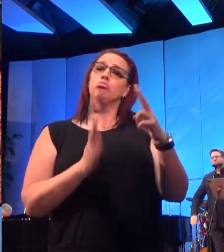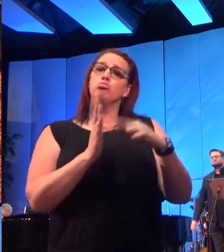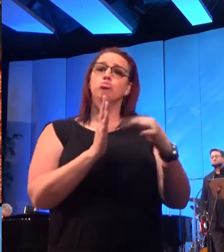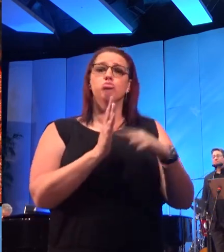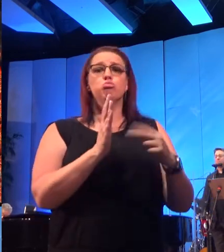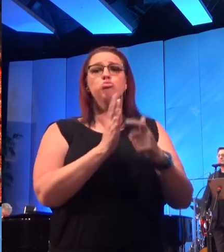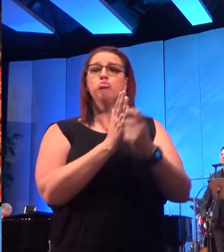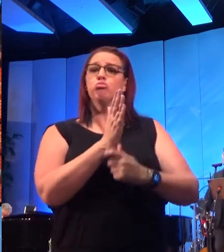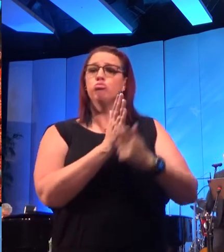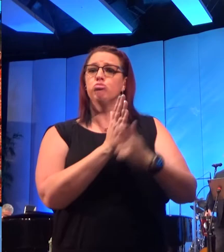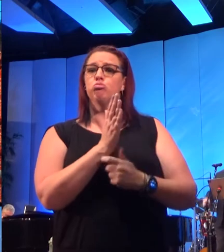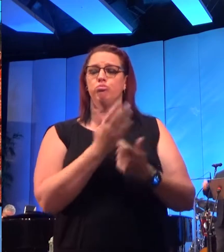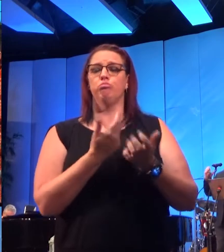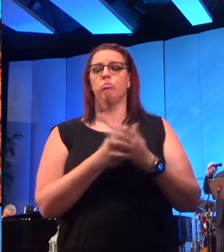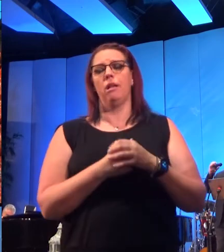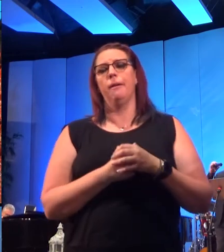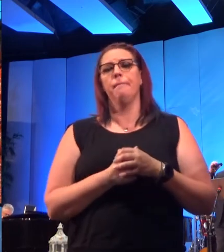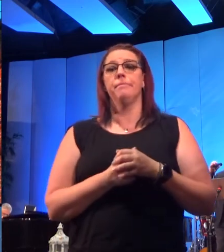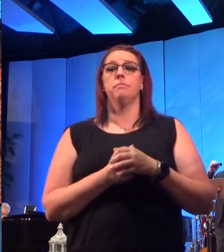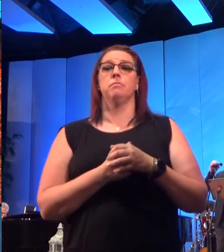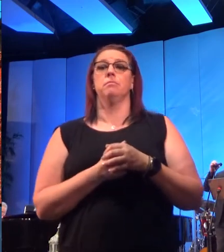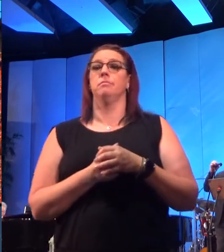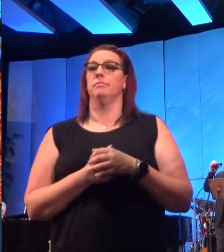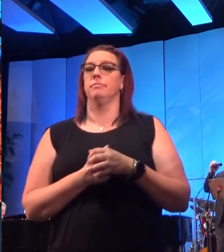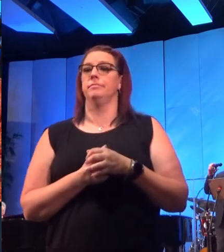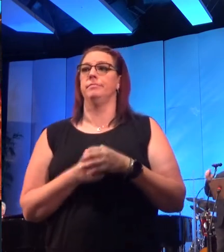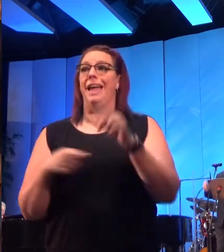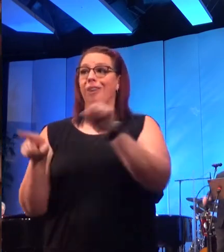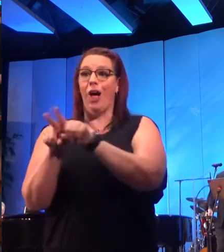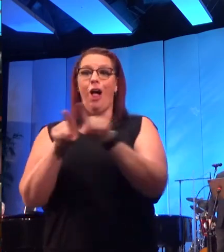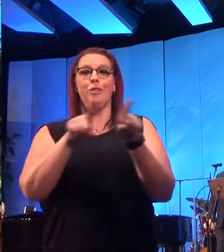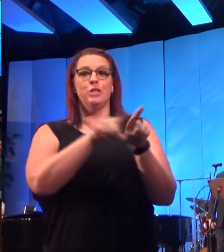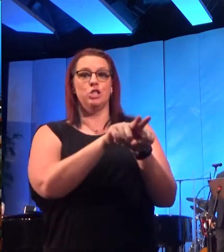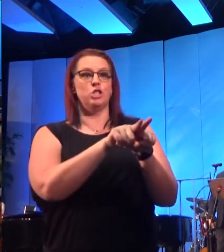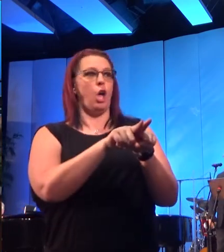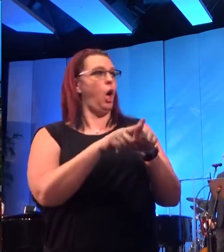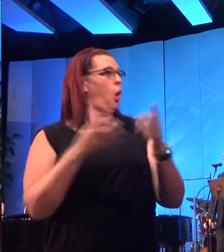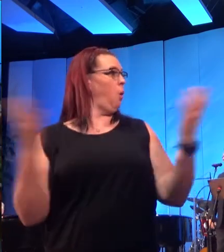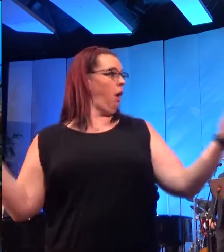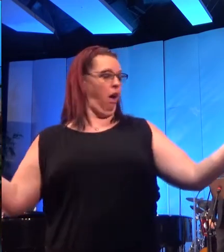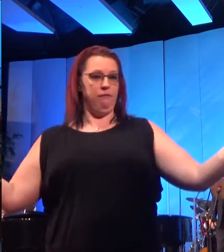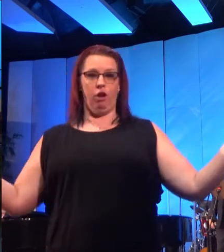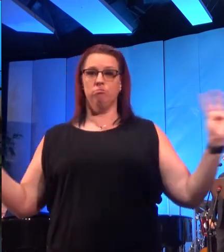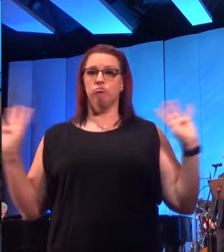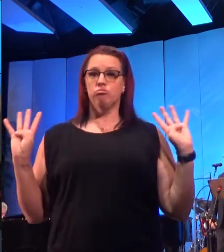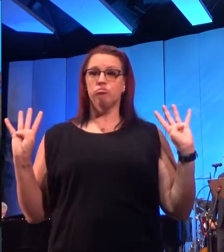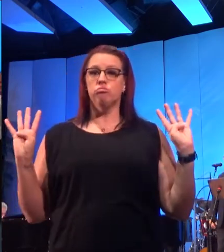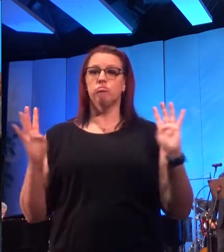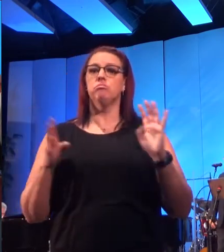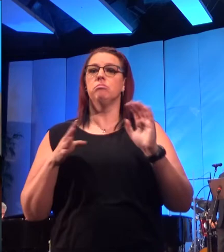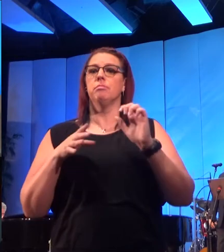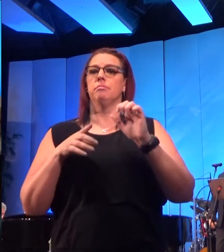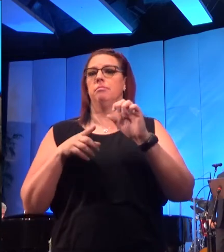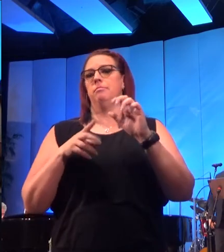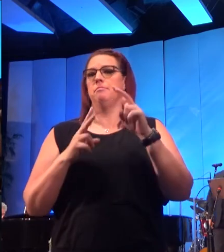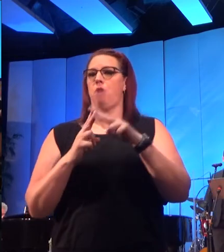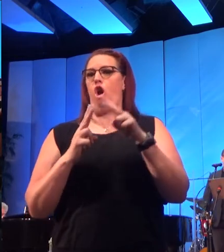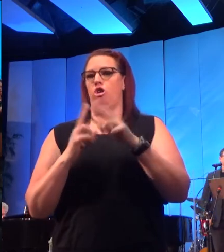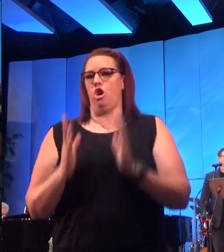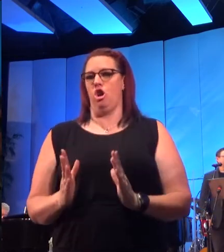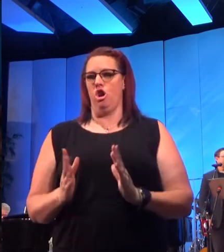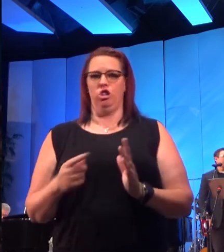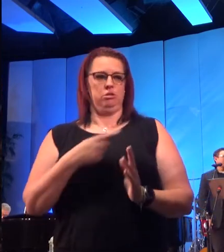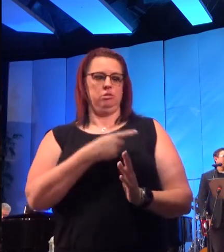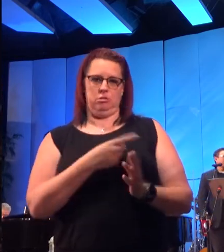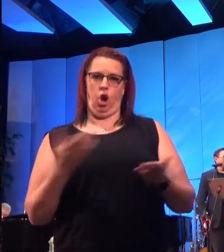out the doors. And also, check it out, practitioner, prayer partners, so you can